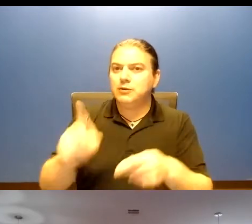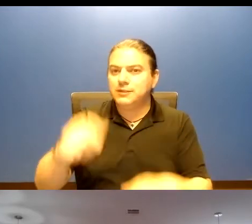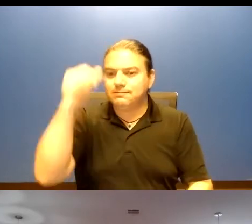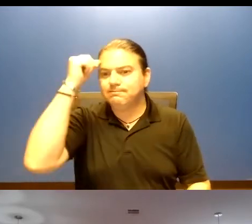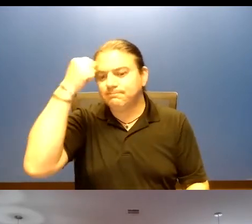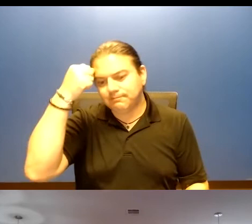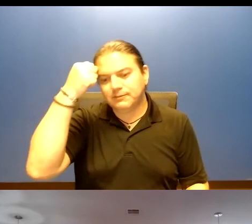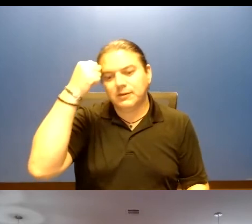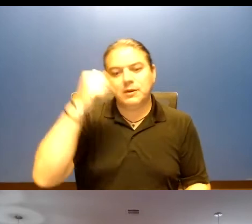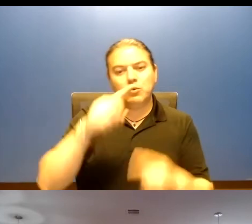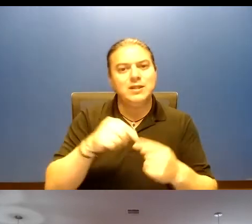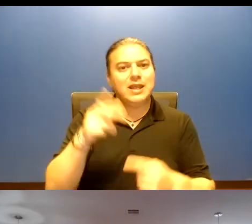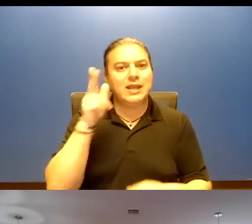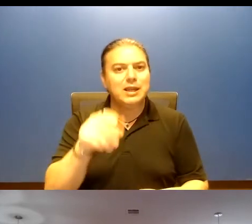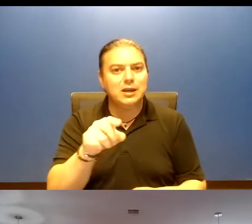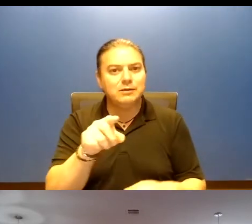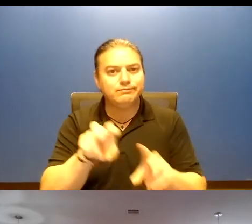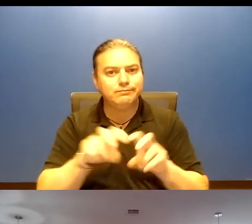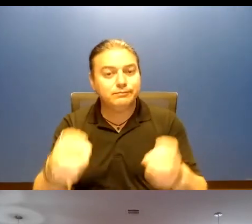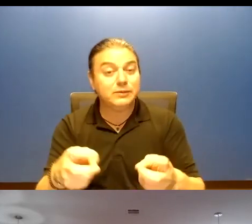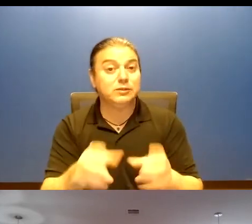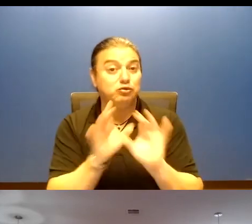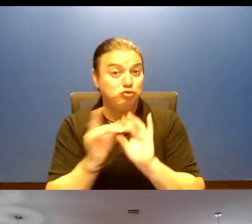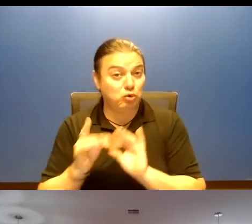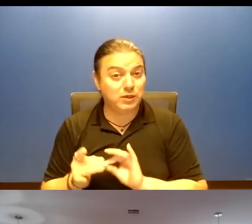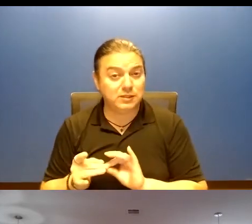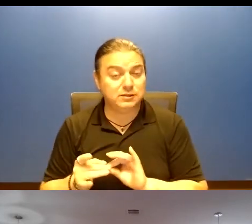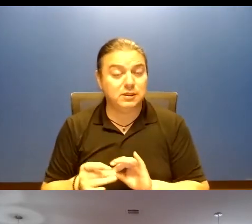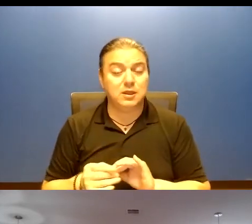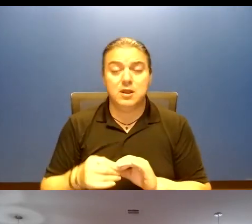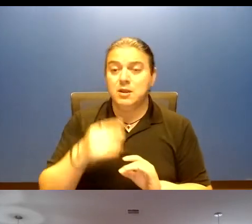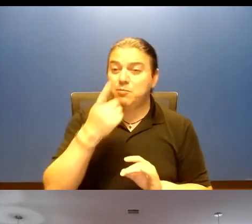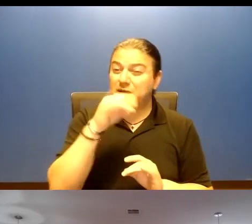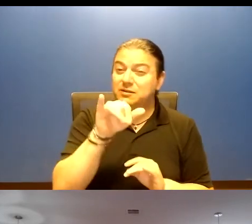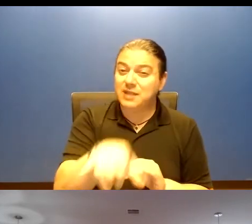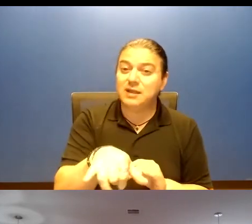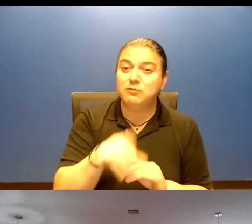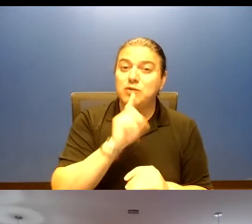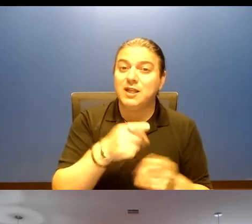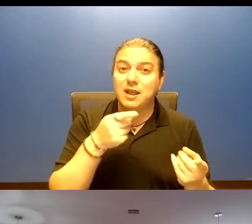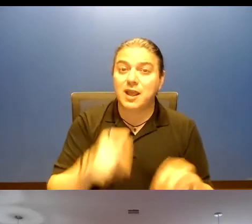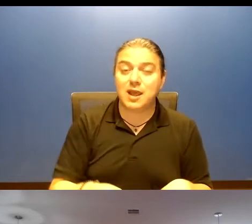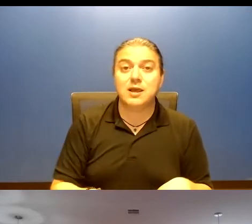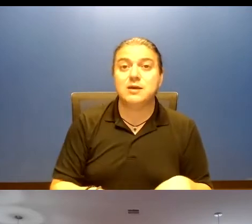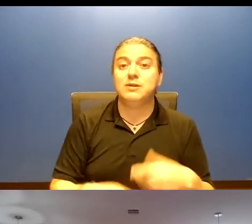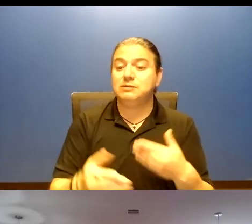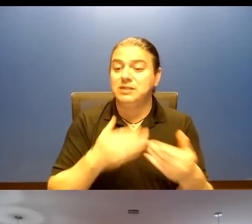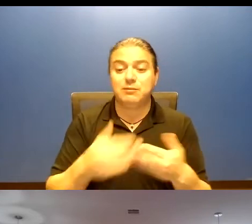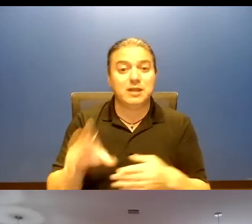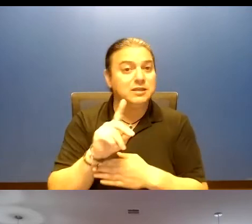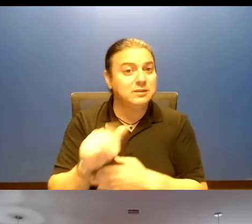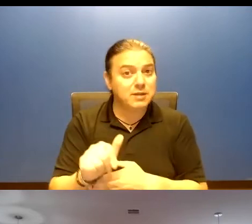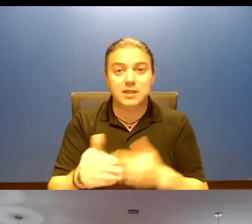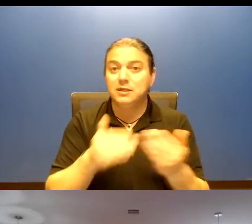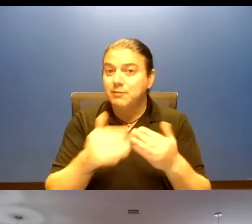our panelists' stories and experiences, because that's basically what happens, regardless of the disability, regardless of what the